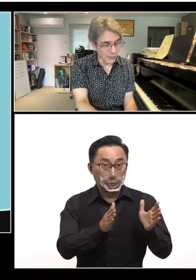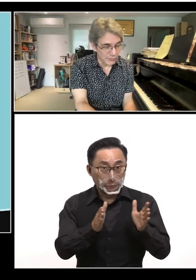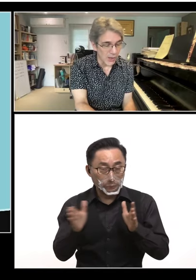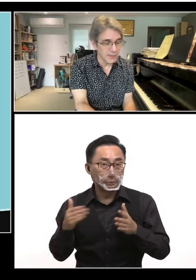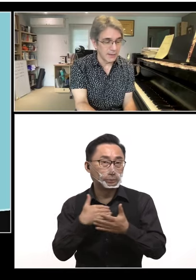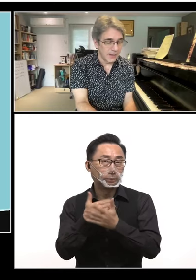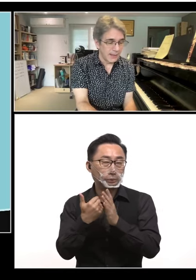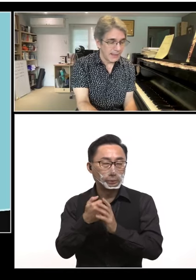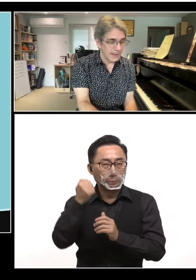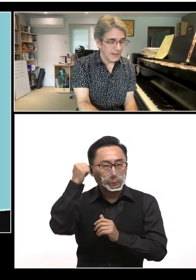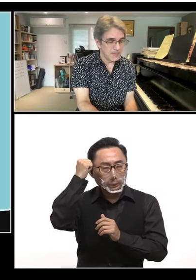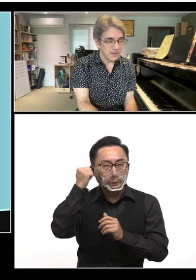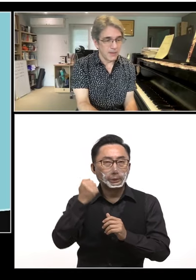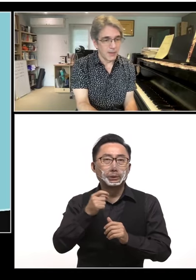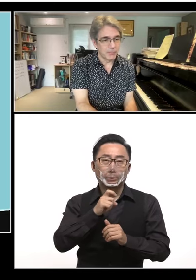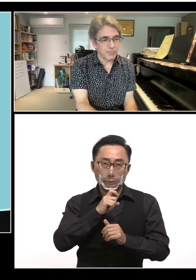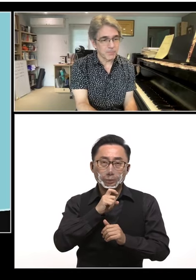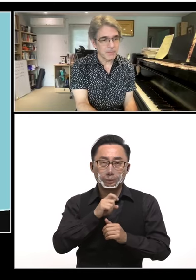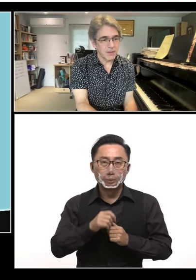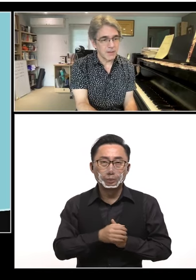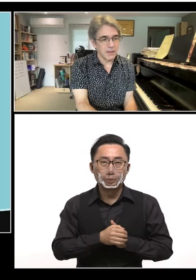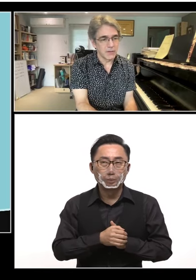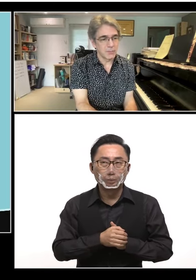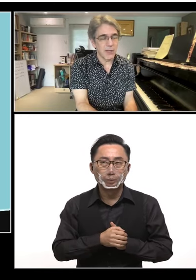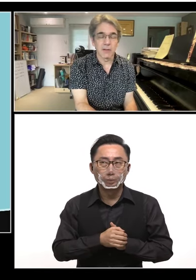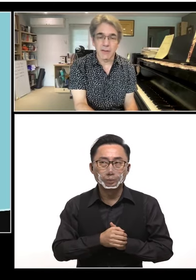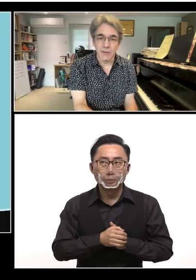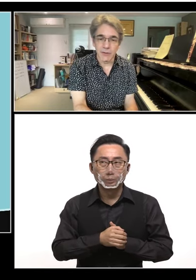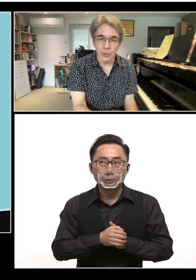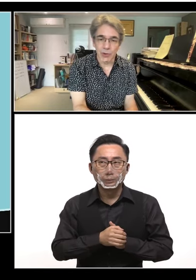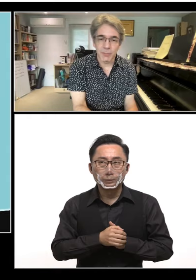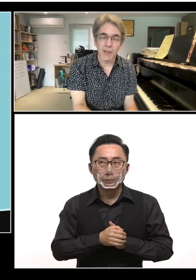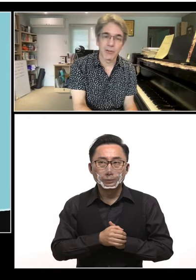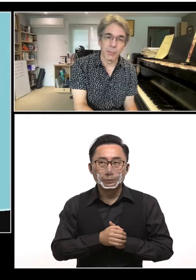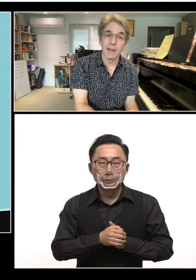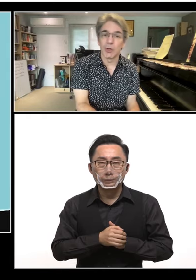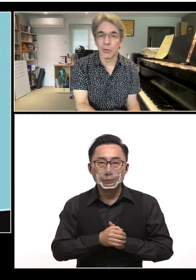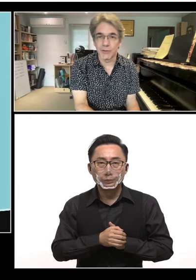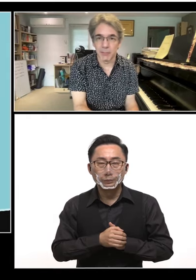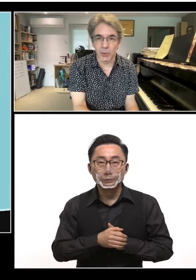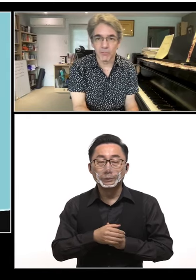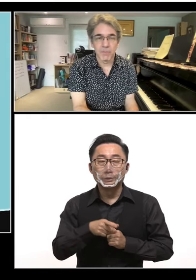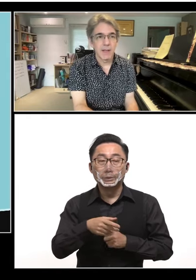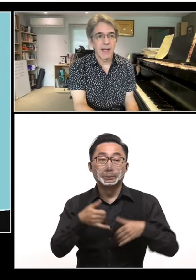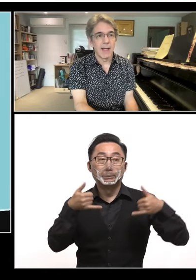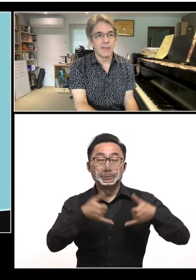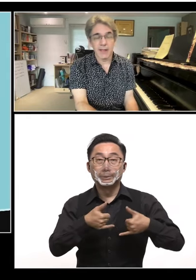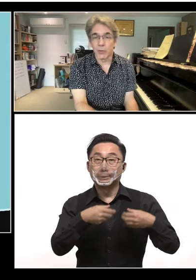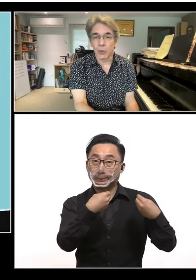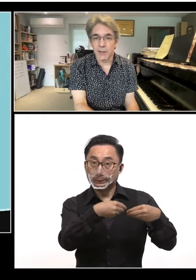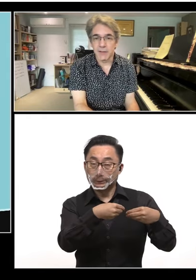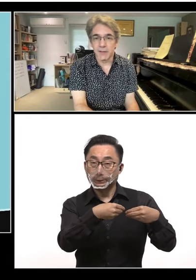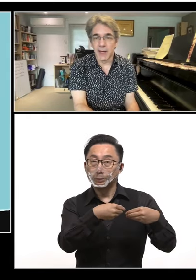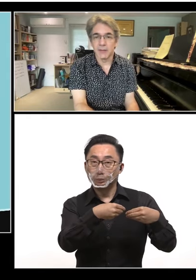to confront. And his piano lessons were sponsored by a local temple. And they